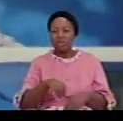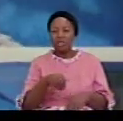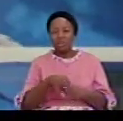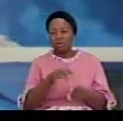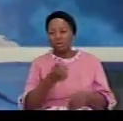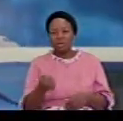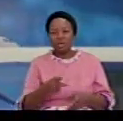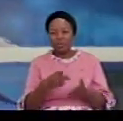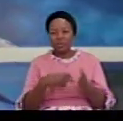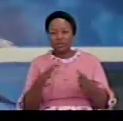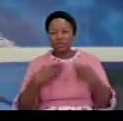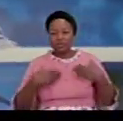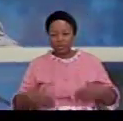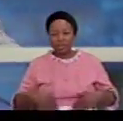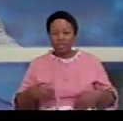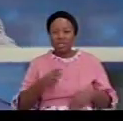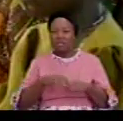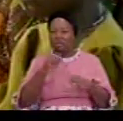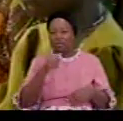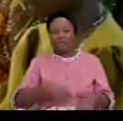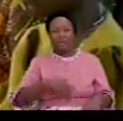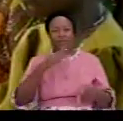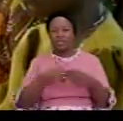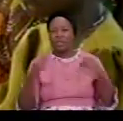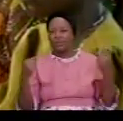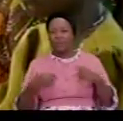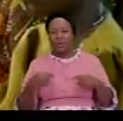the pain of leprosy